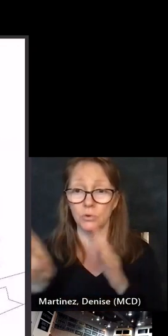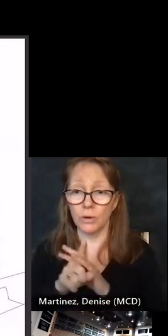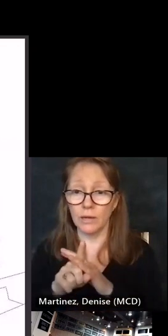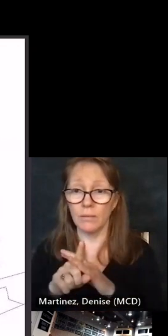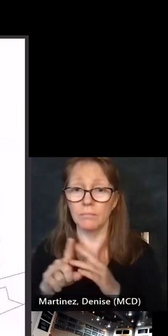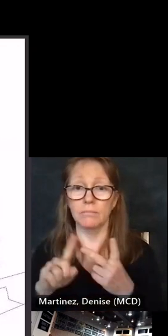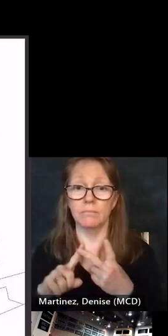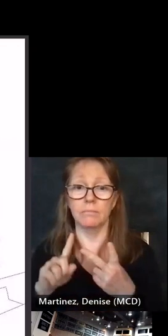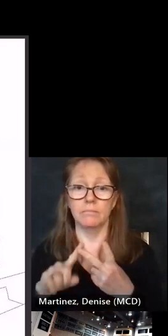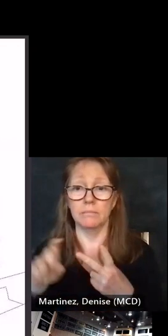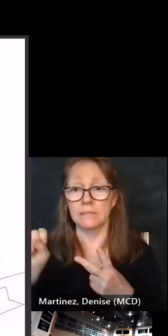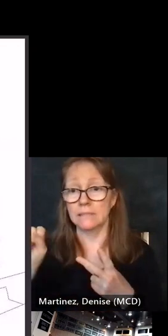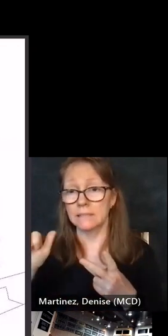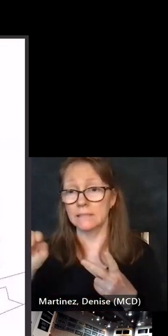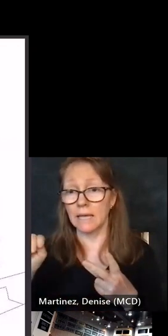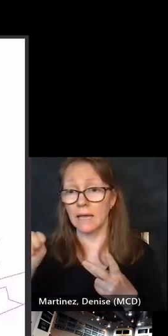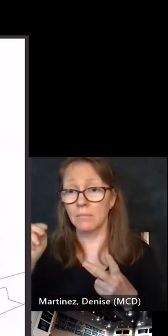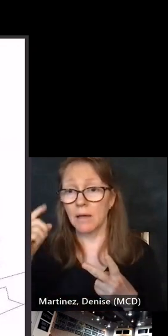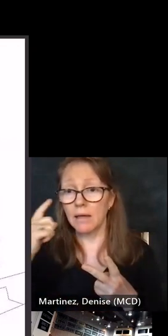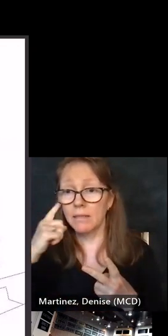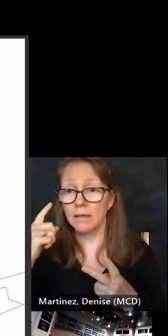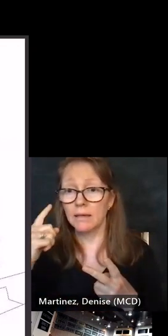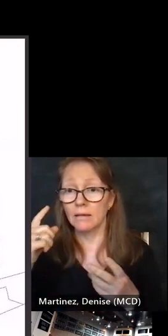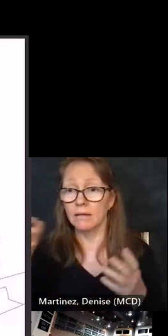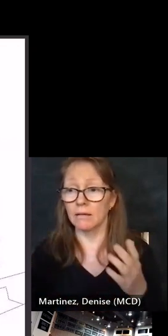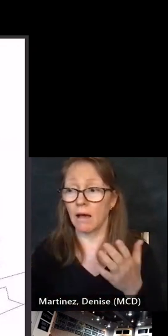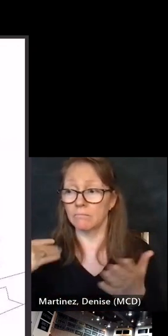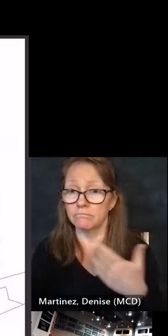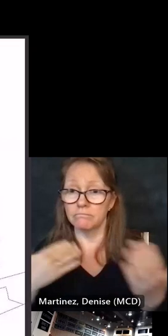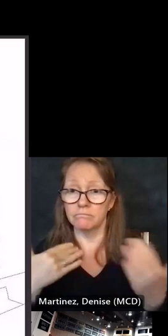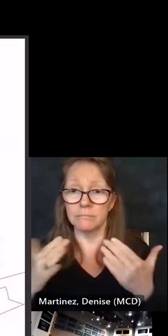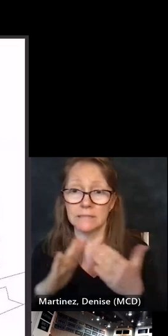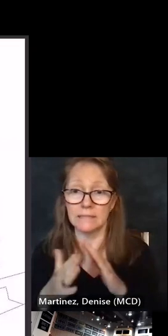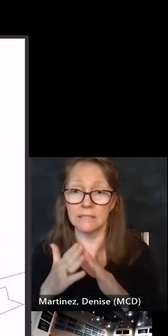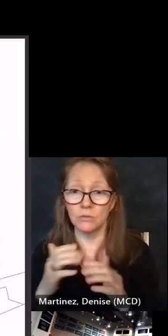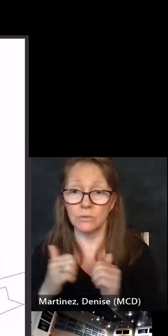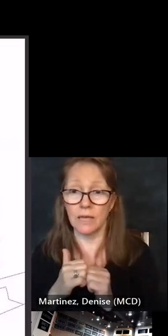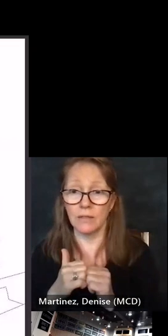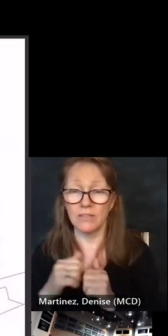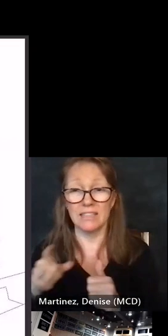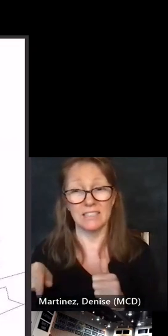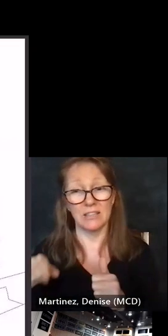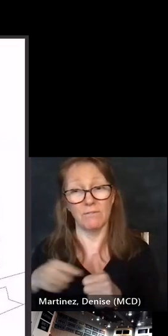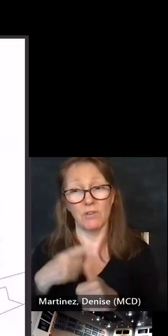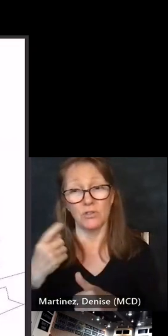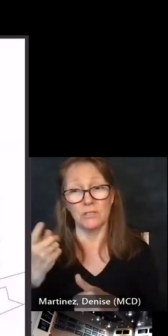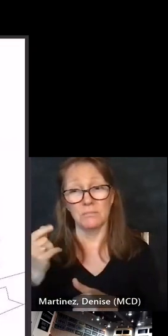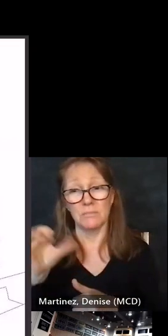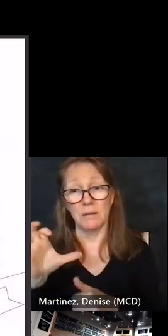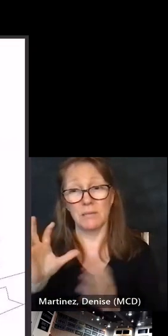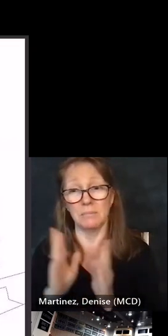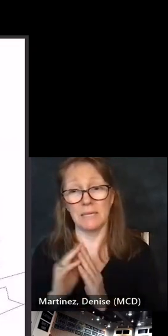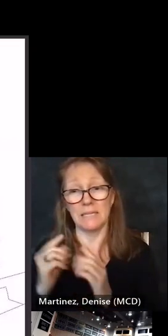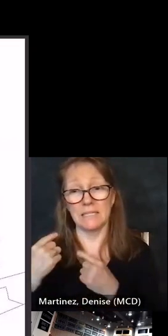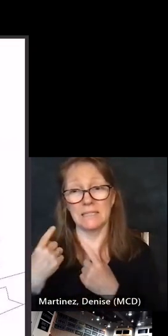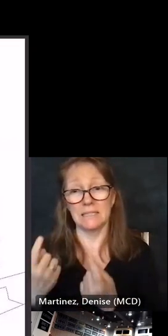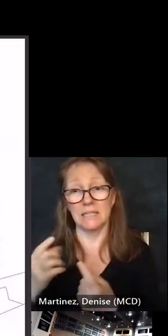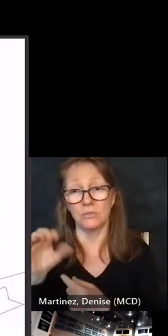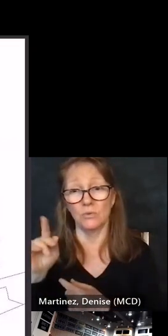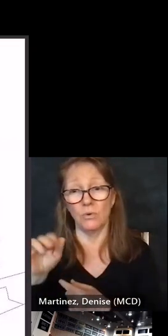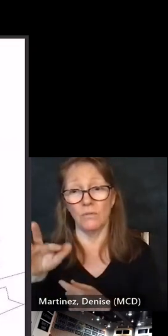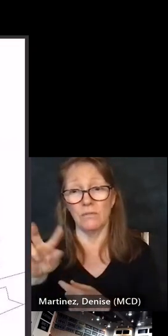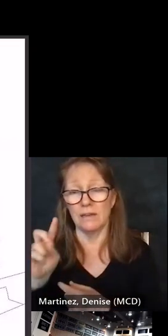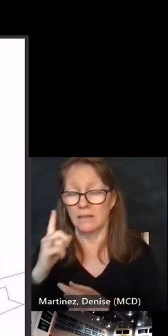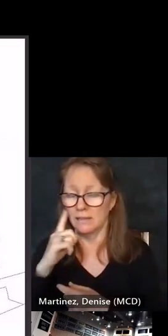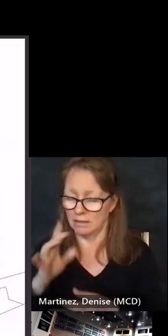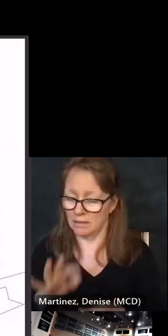might have helped get this meeting together with you, because this is the first public meeting since COVID. And I think it's really important for this community. I